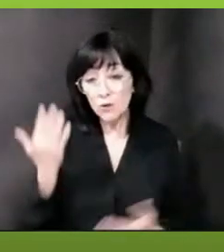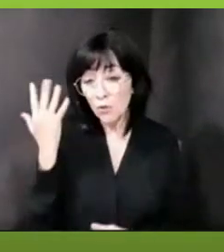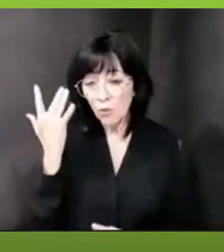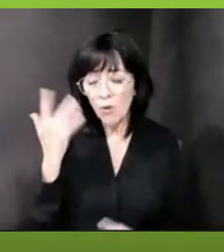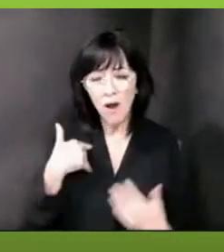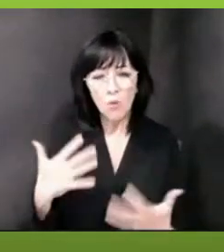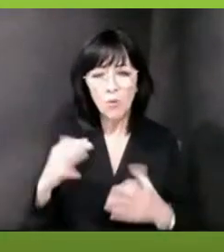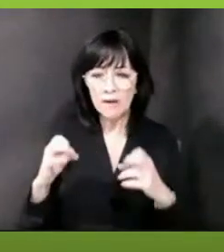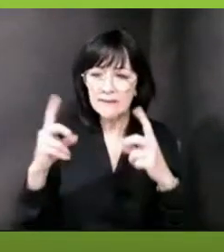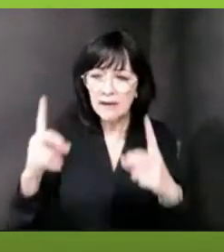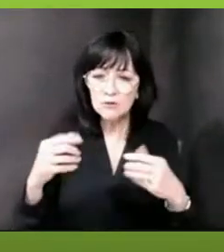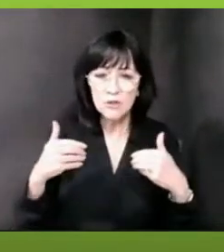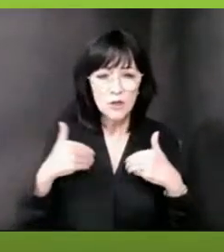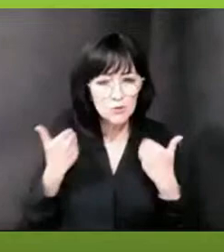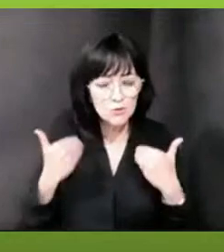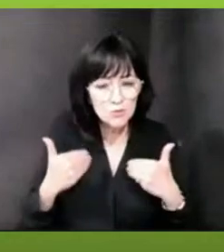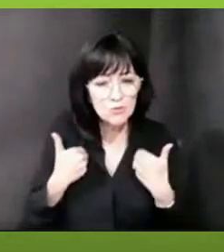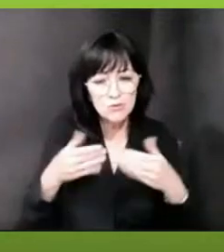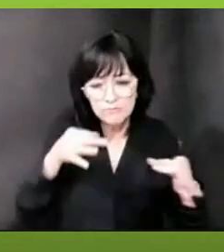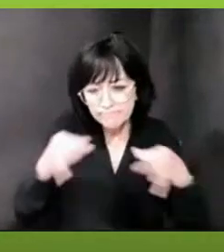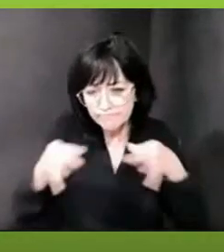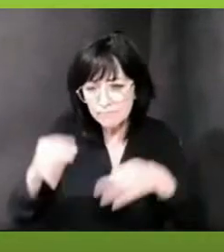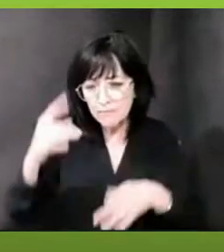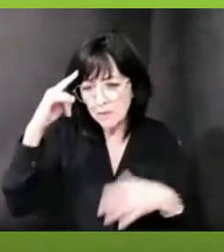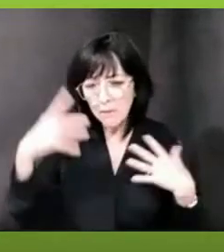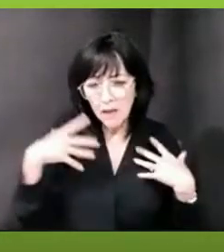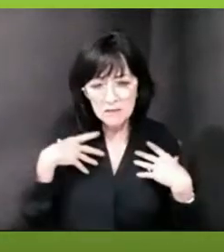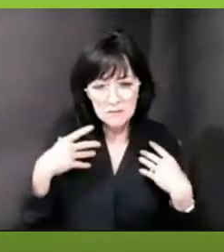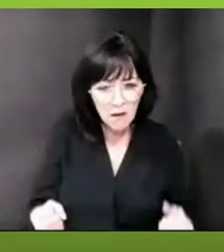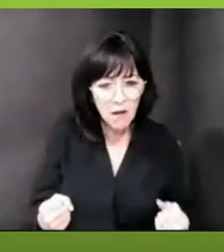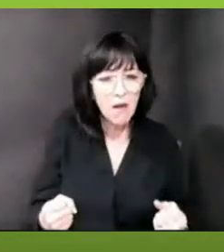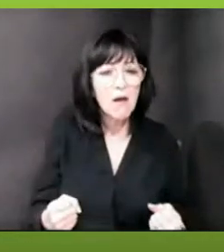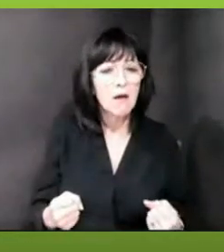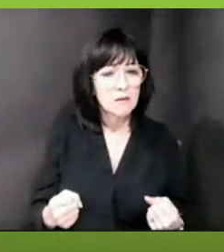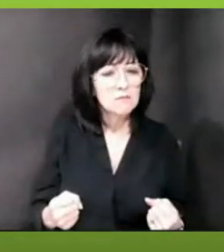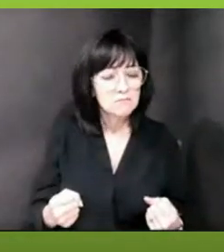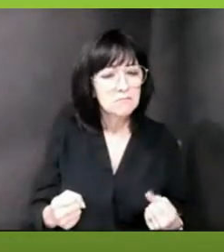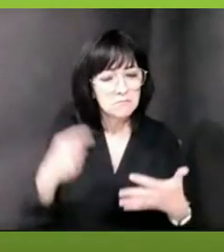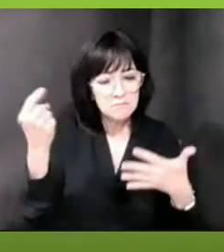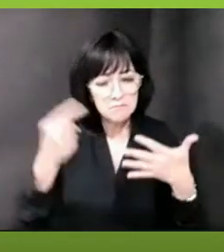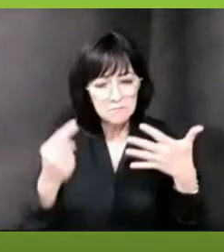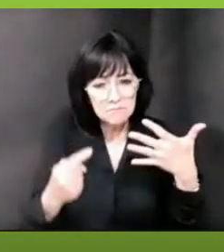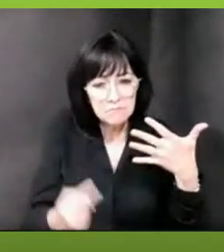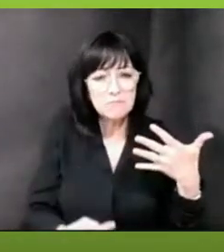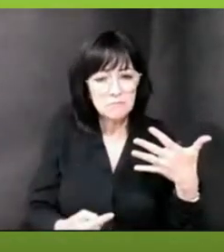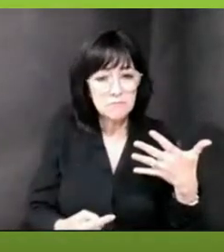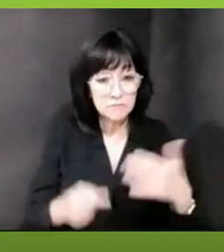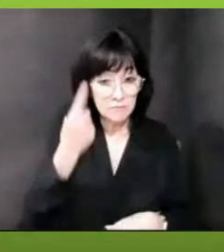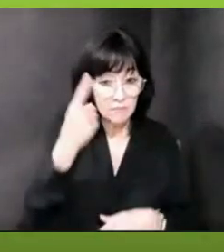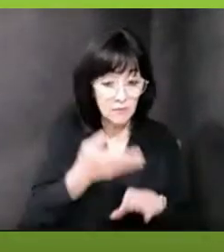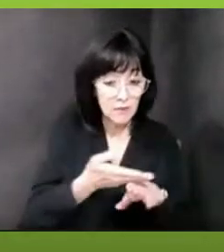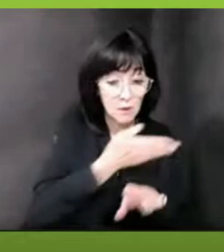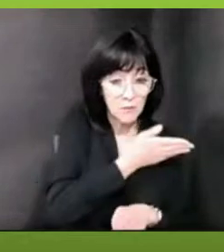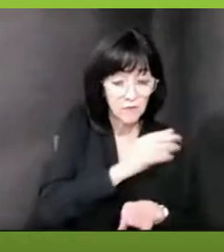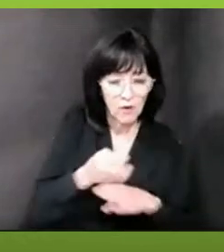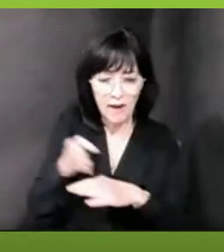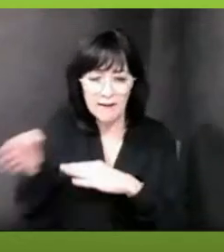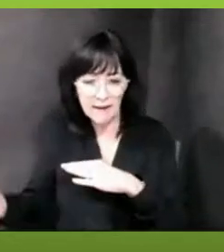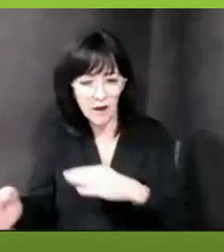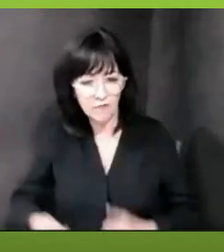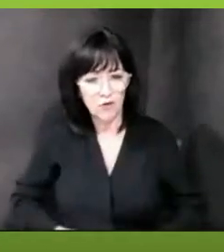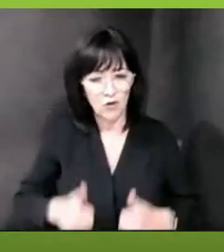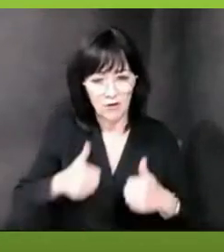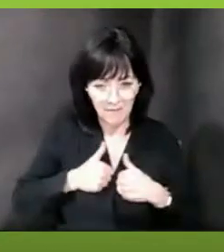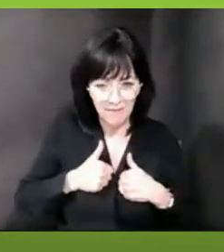transition age, about mental health and particular topics such as life during and after the pandemic, the LGBTQ plus community,